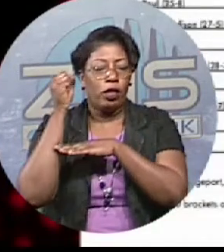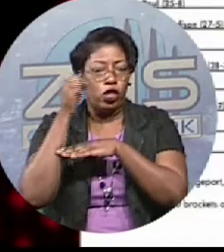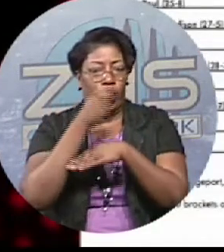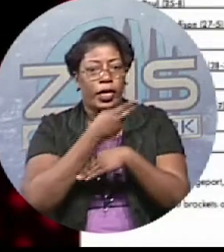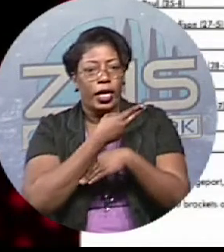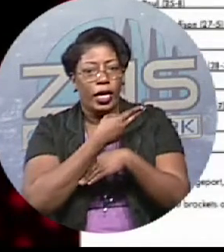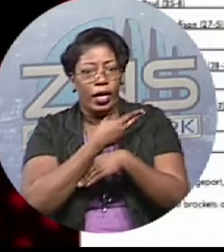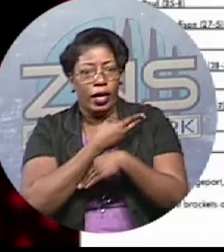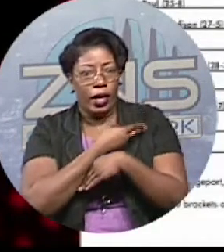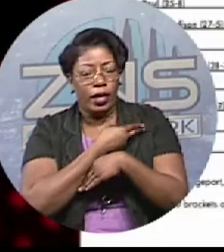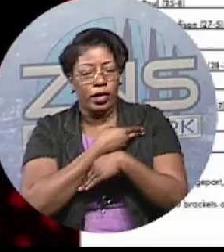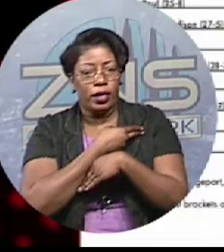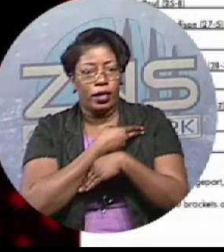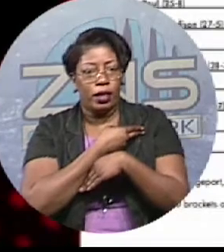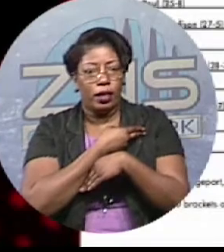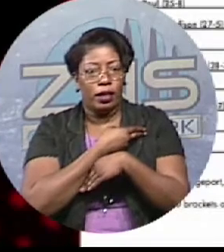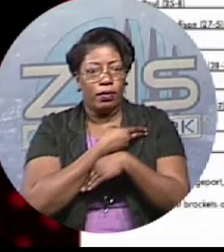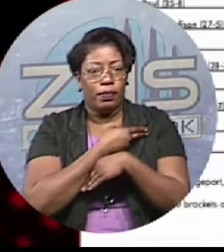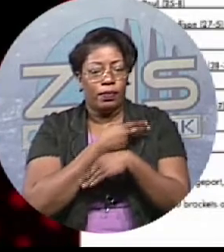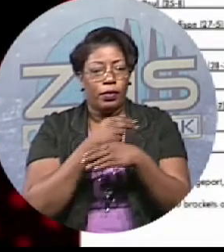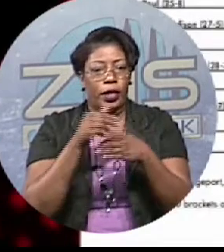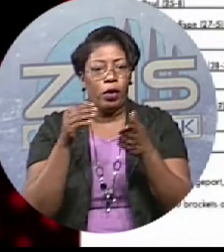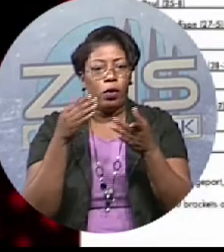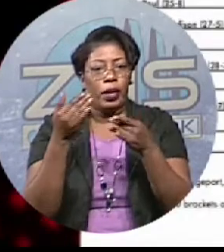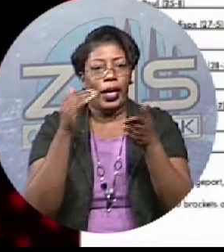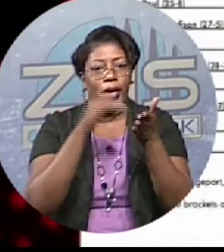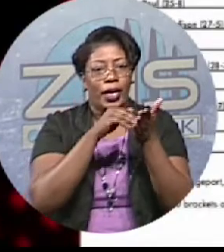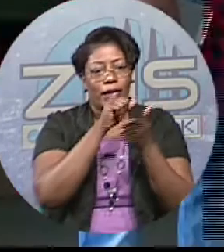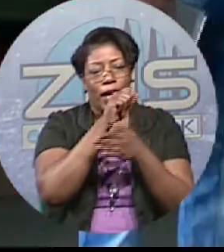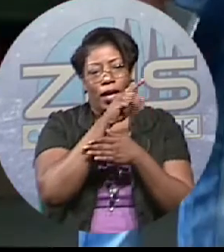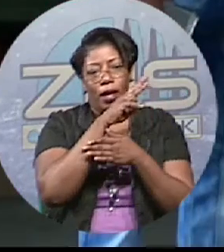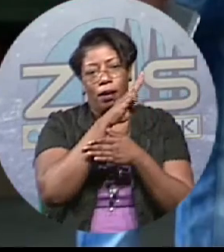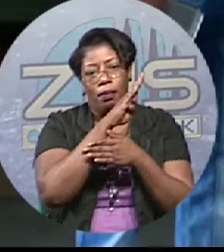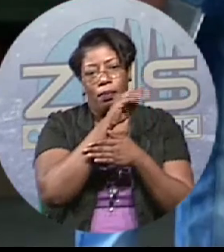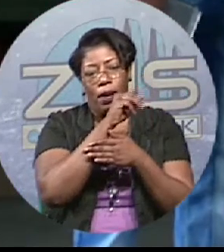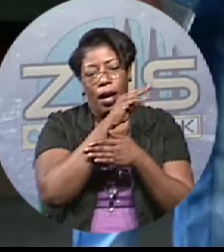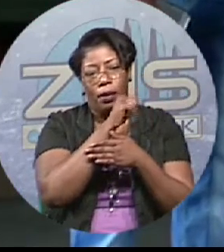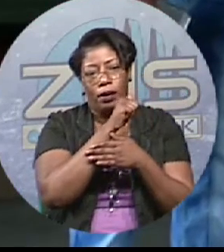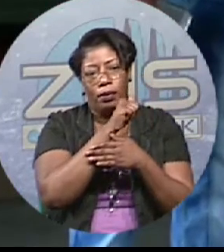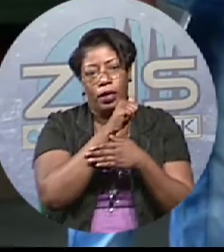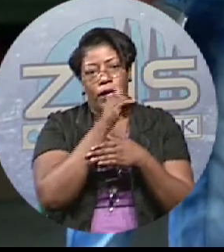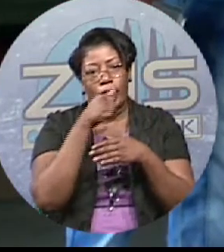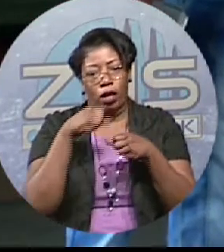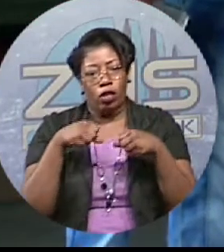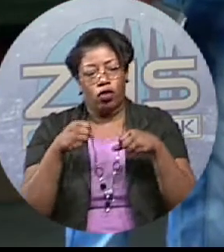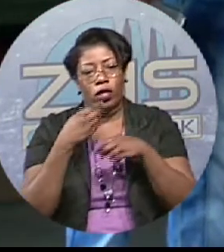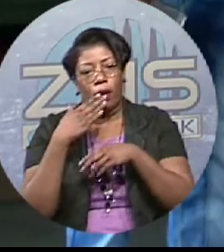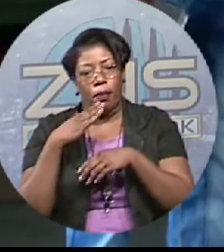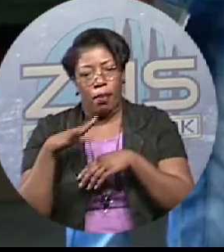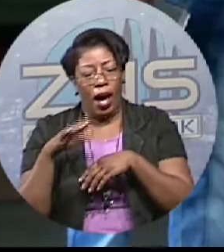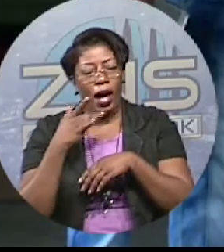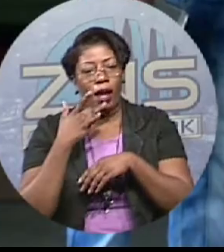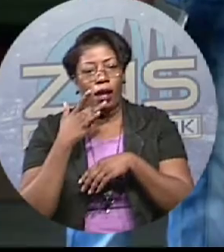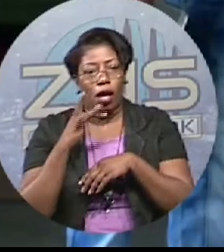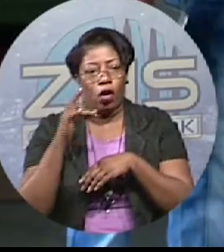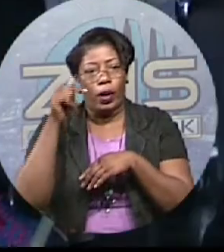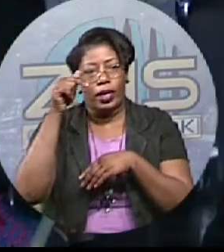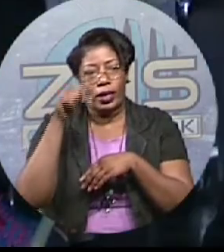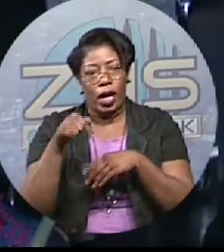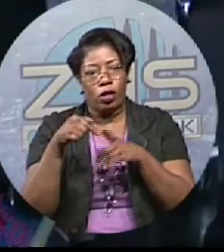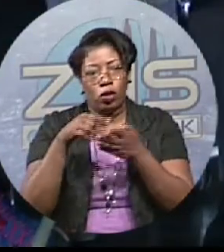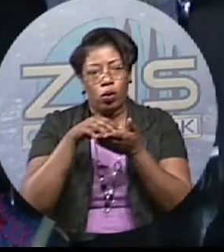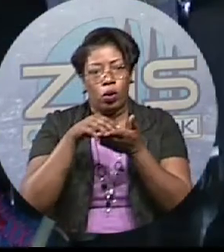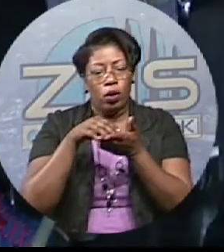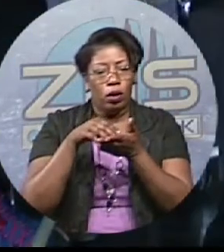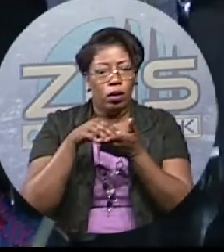They are seeded #2 and will play Alabama State. A streak of bad luck for our boxers who went down to Buenos